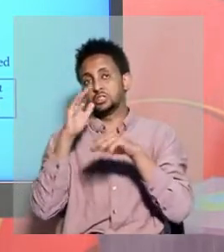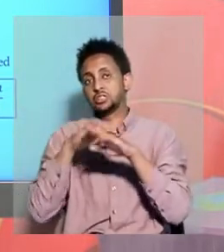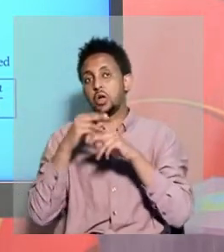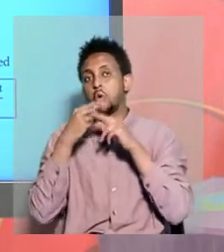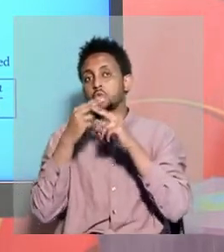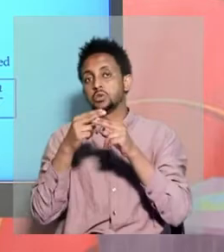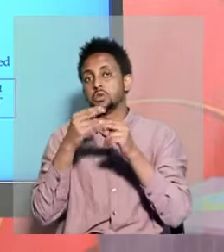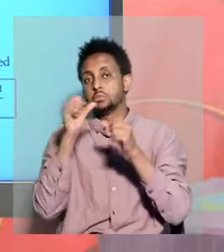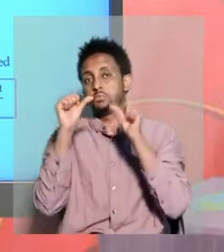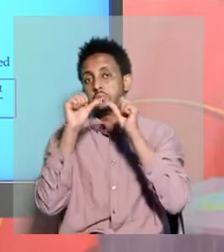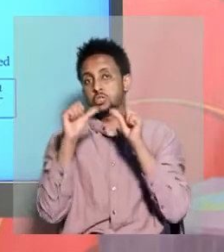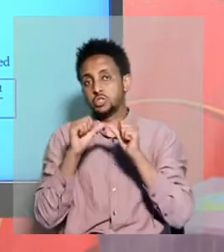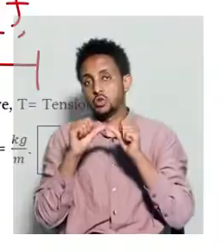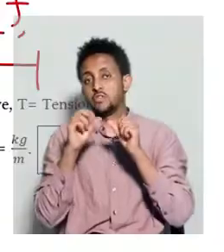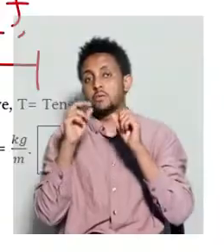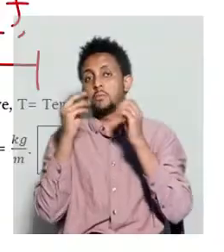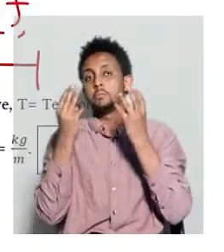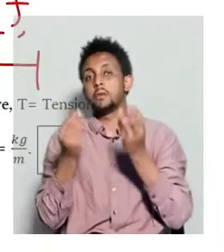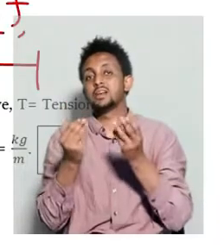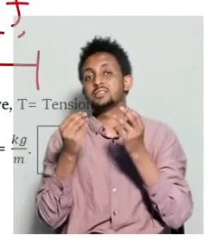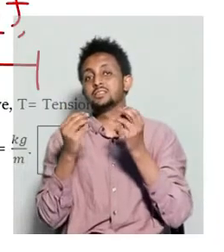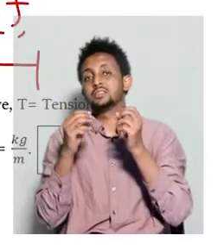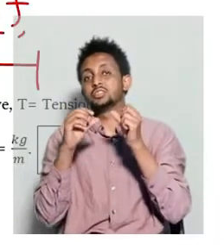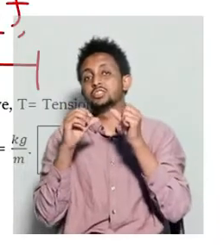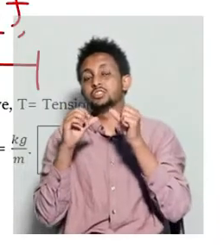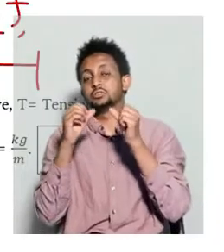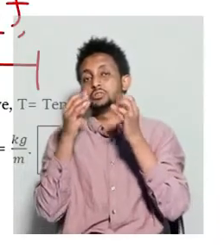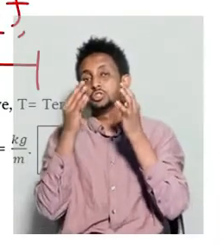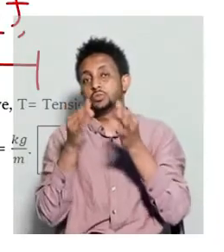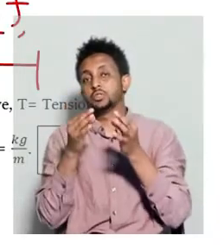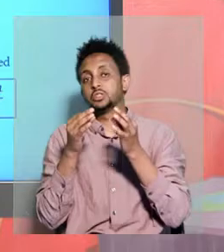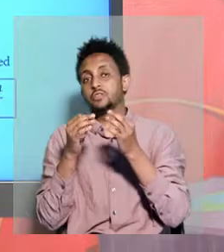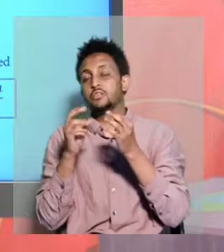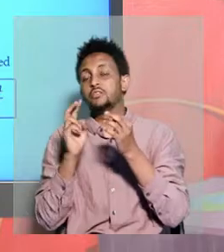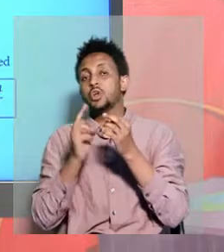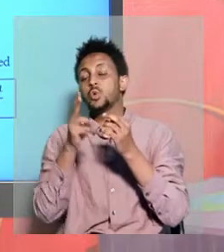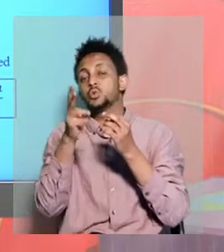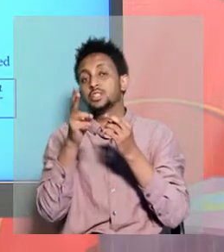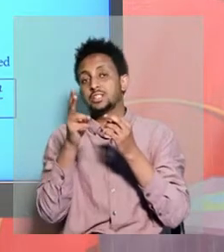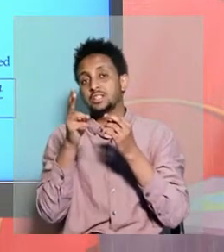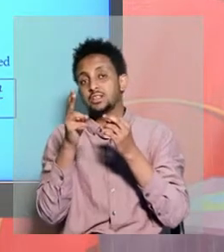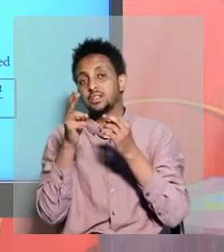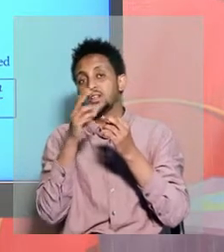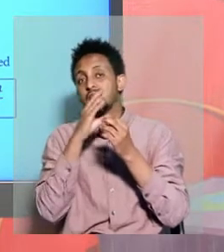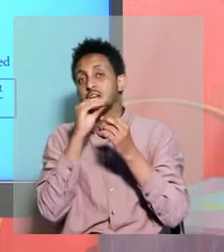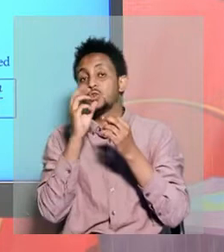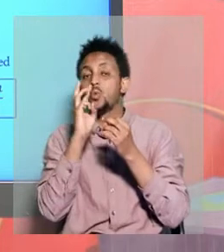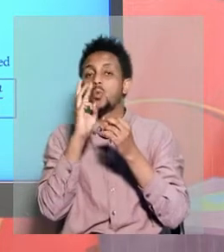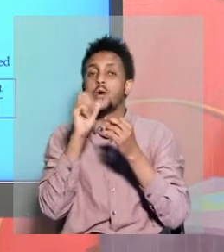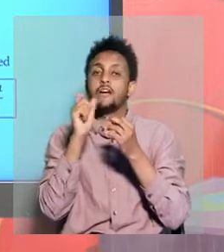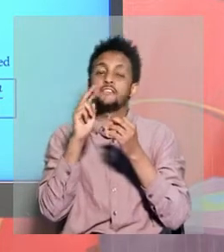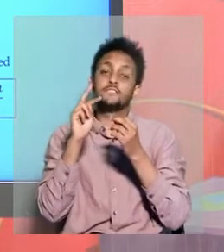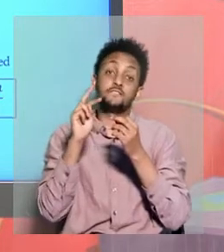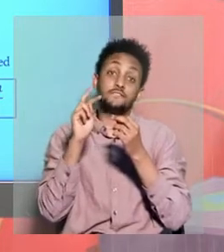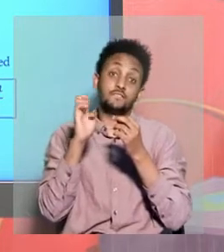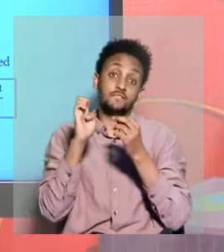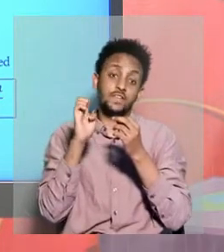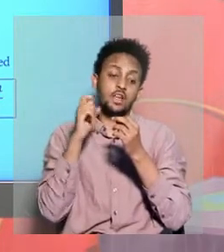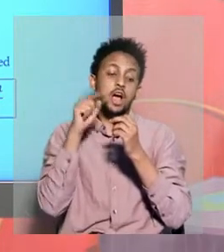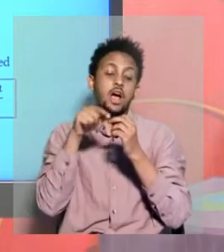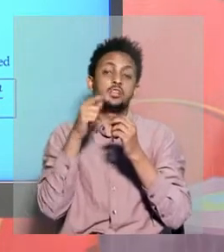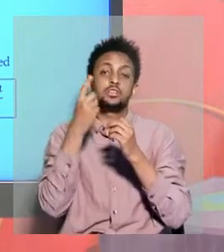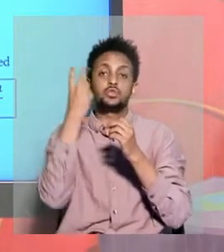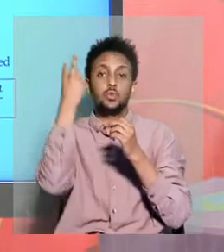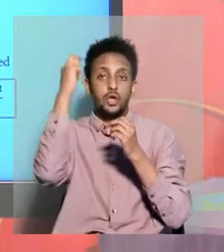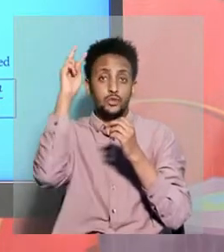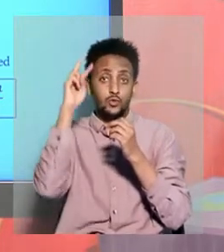be the measure of mass distribution. Therefore, it's possible to find the velocity v of the wave in tension string as the